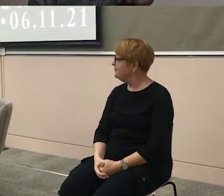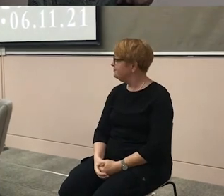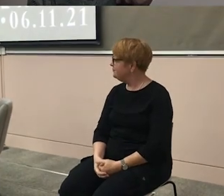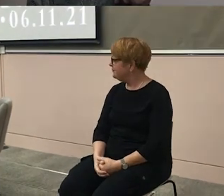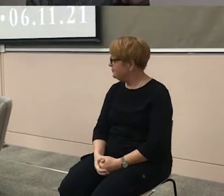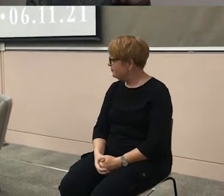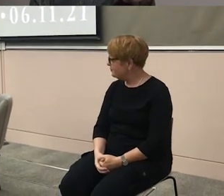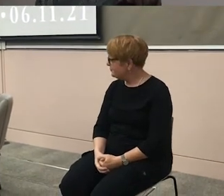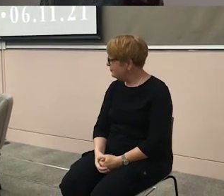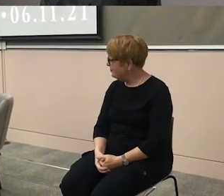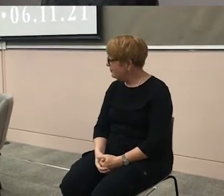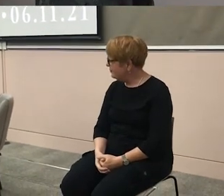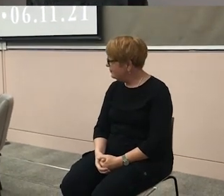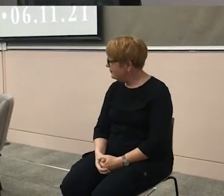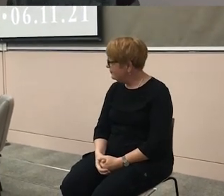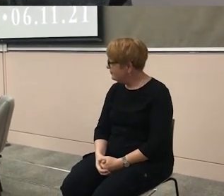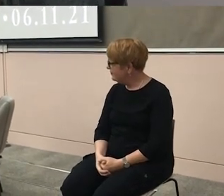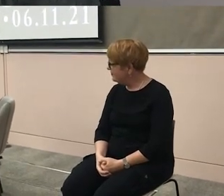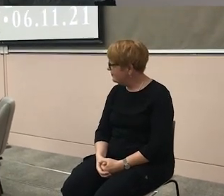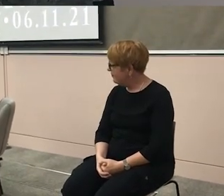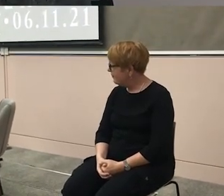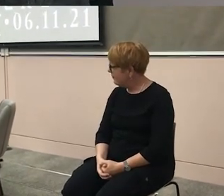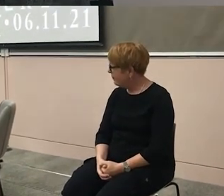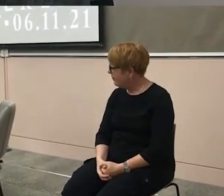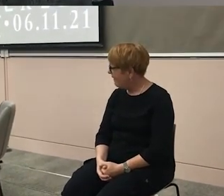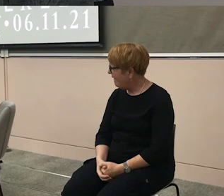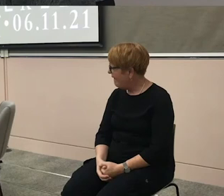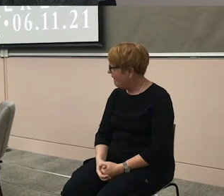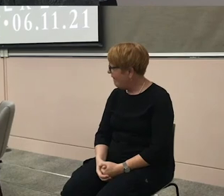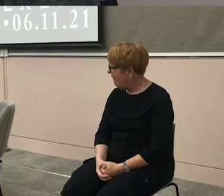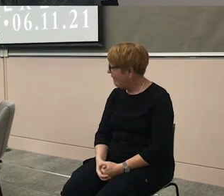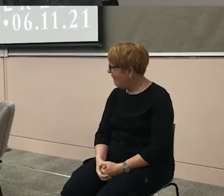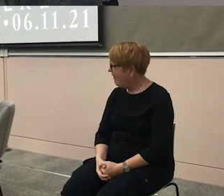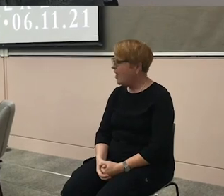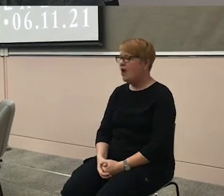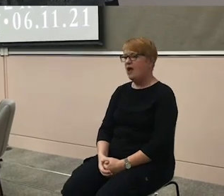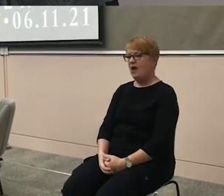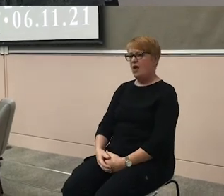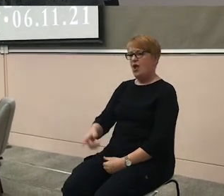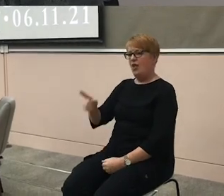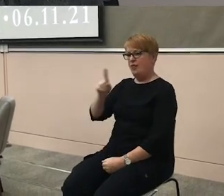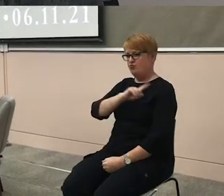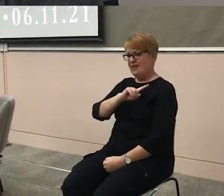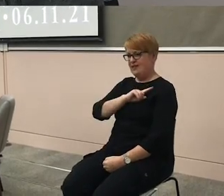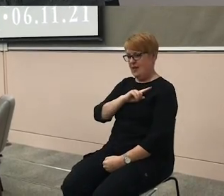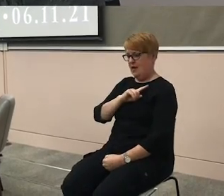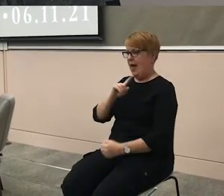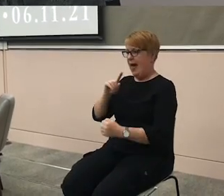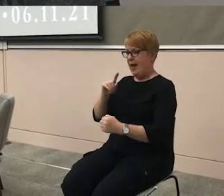thinking about the body of this book, the reason why that came about was like thinking about